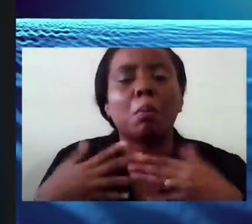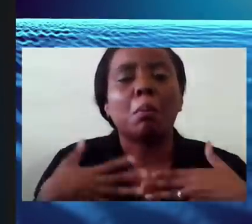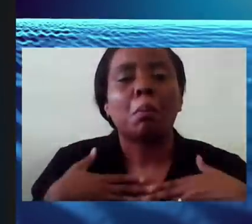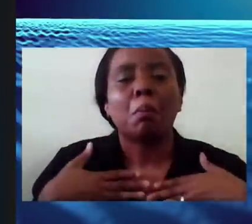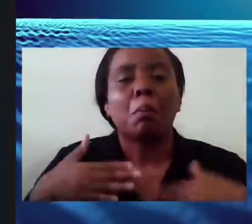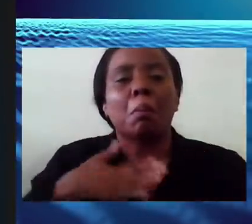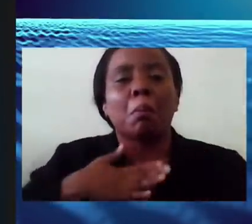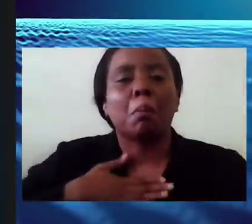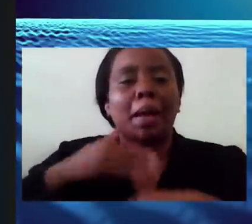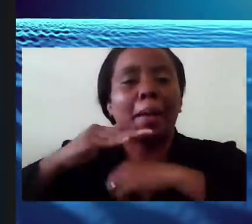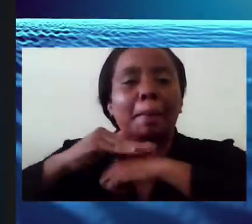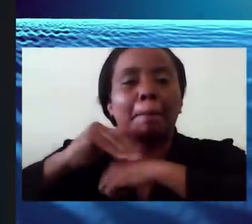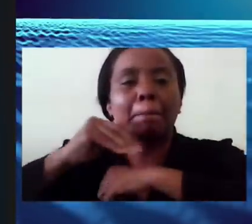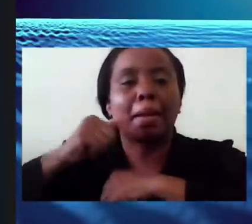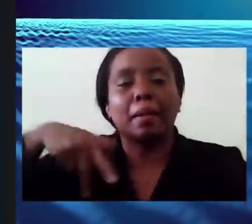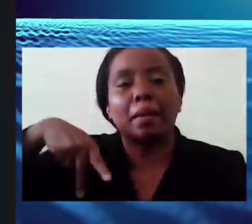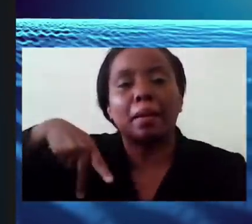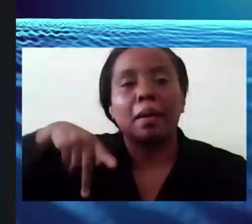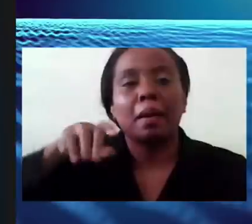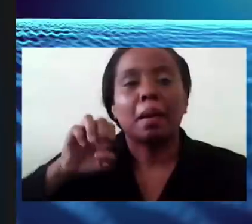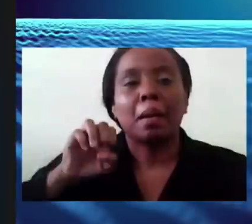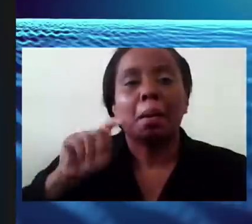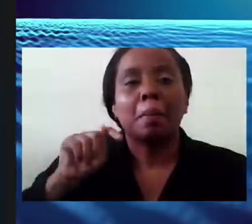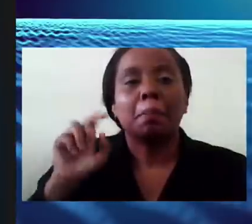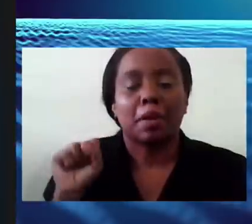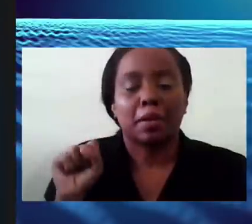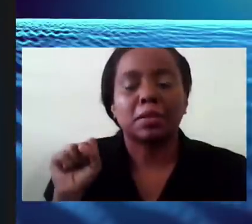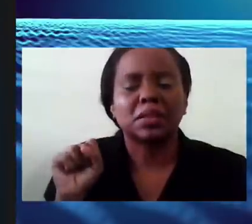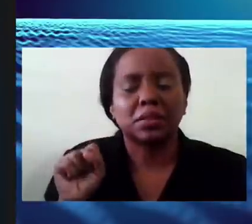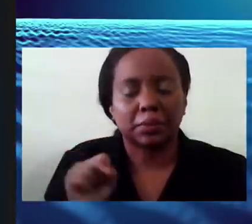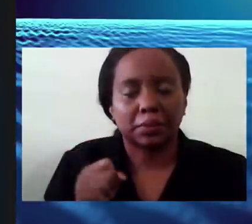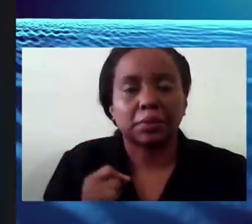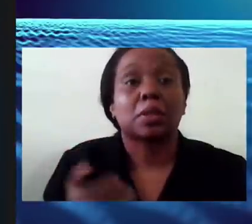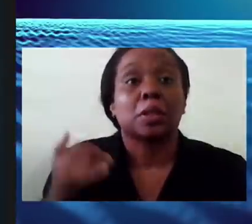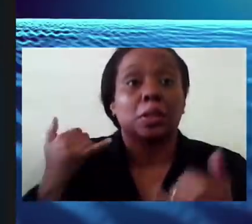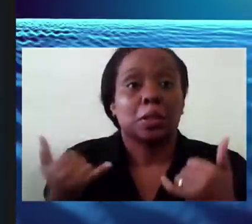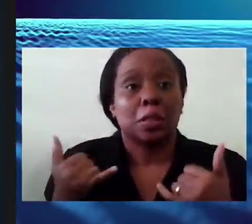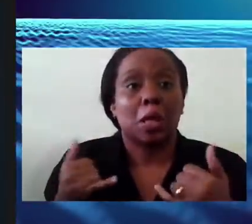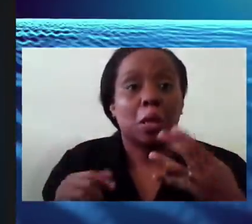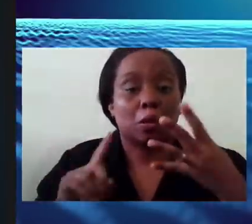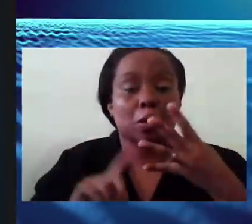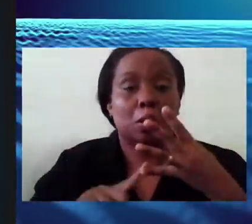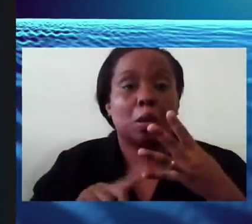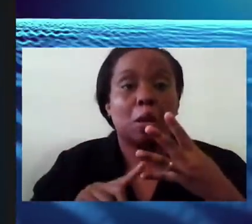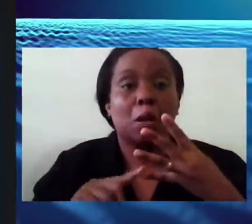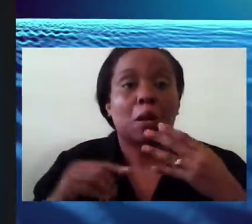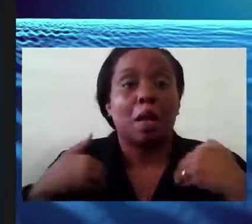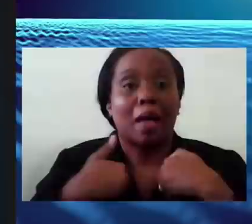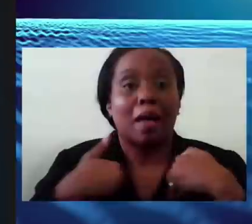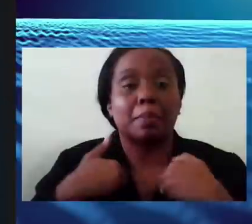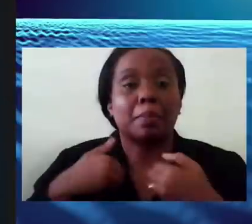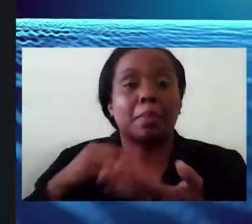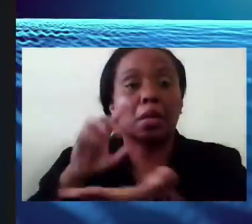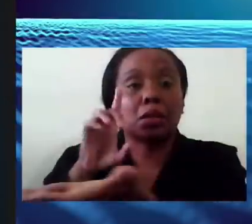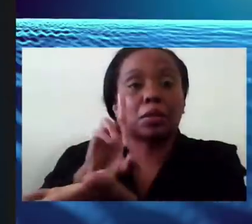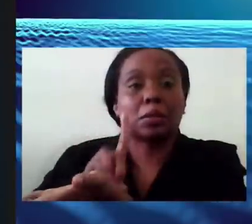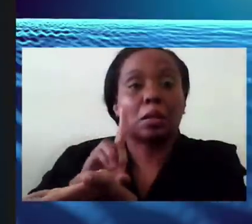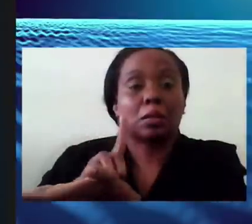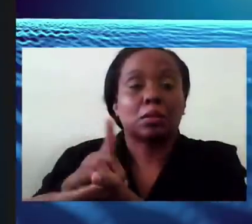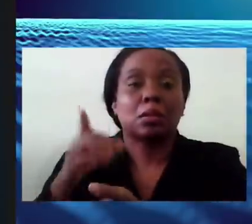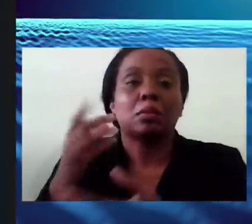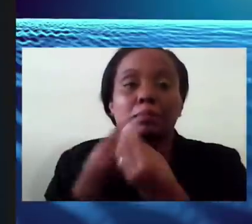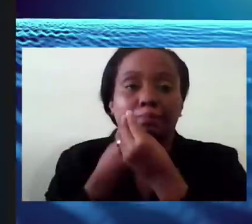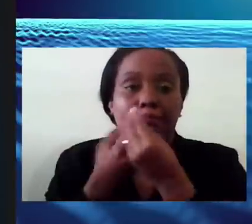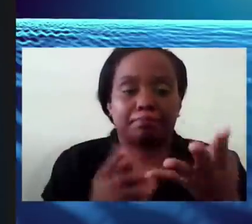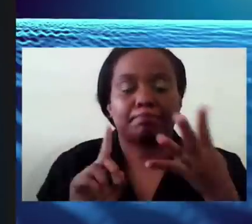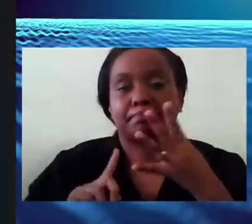grazing and they're having problems with that. So that's how we decide who we invite in, and to try to give you as comprehensive